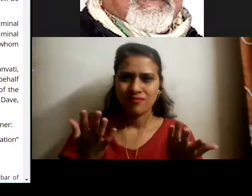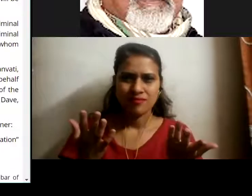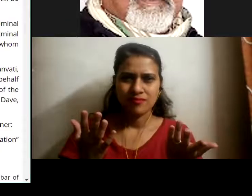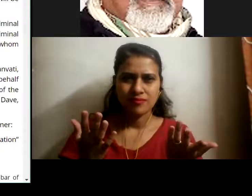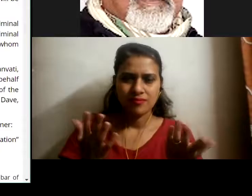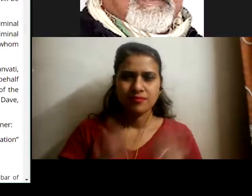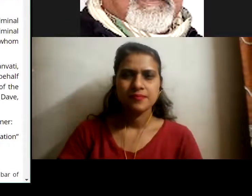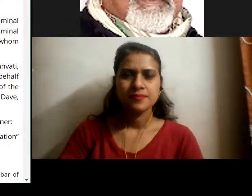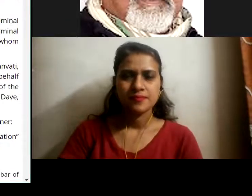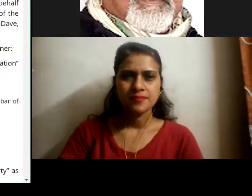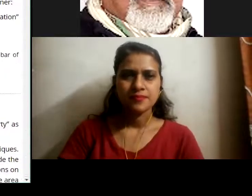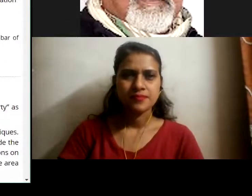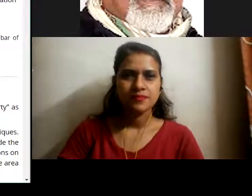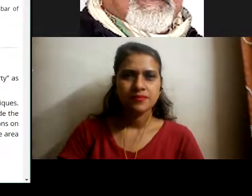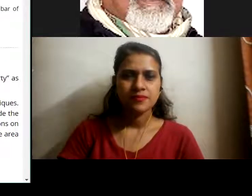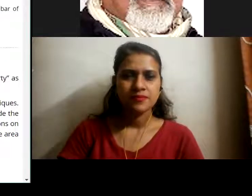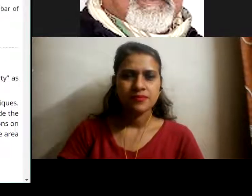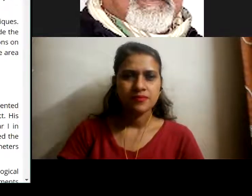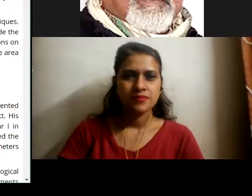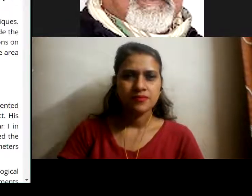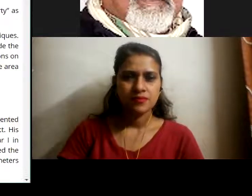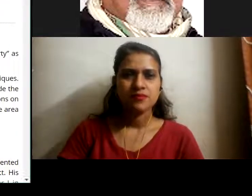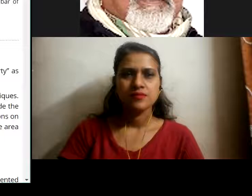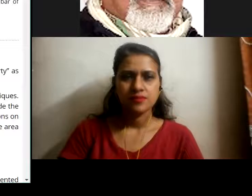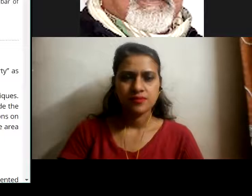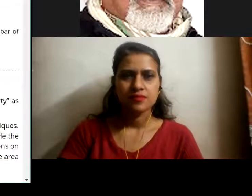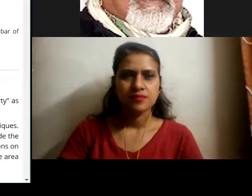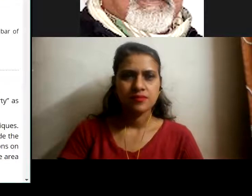through. Right? So